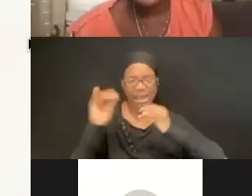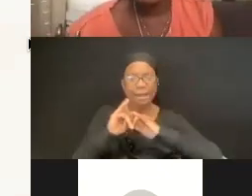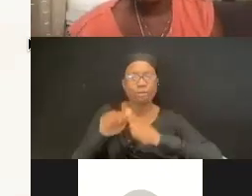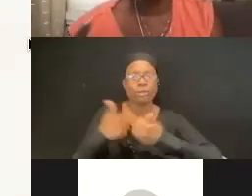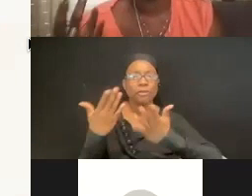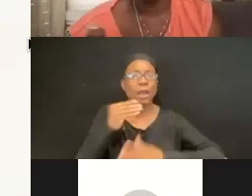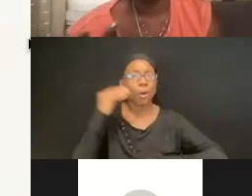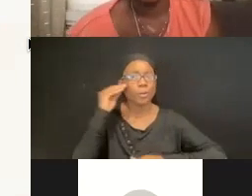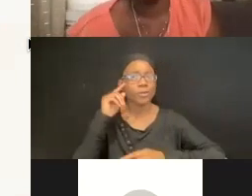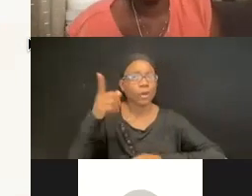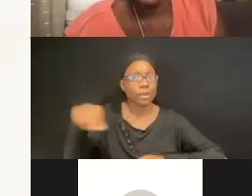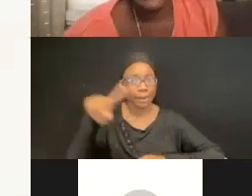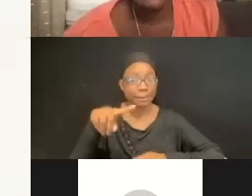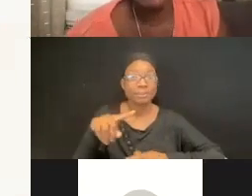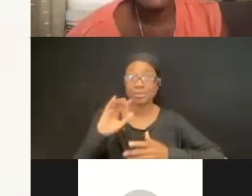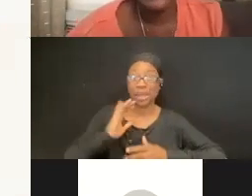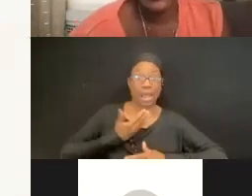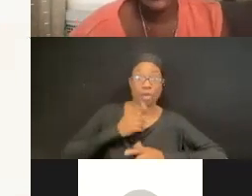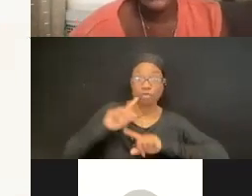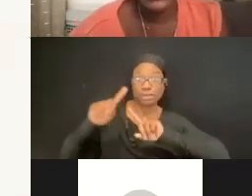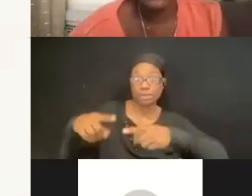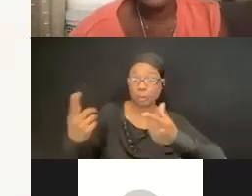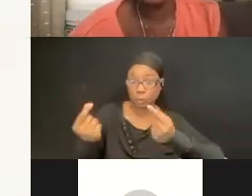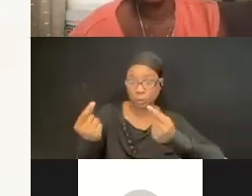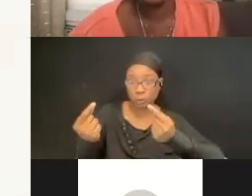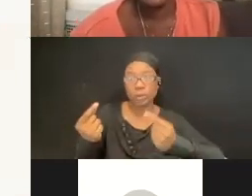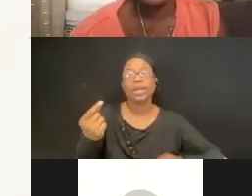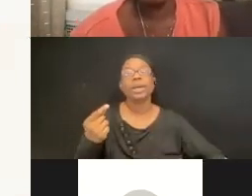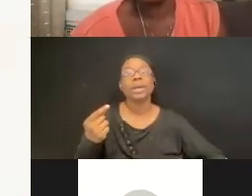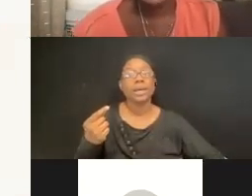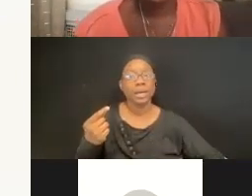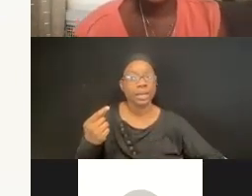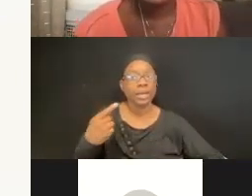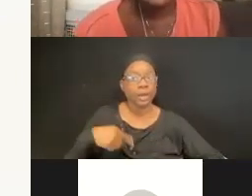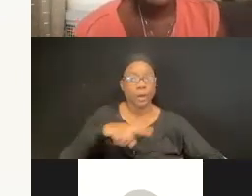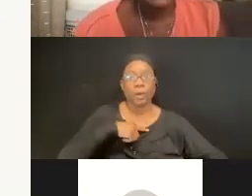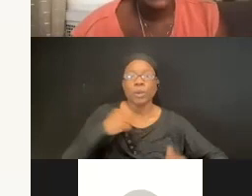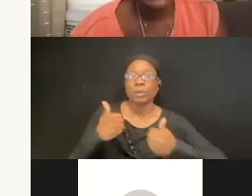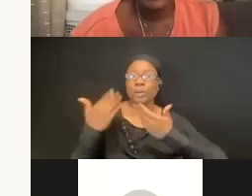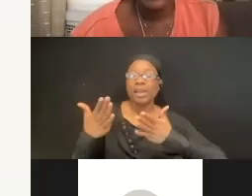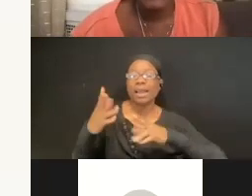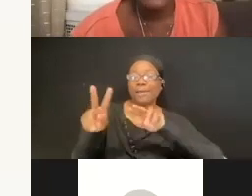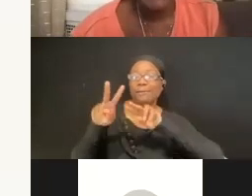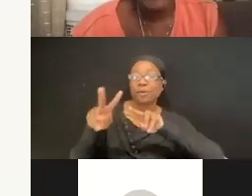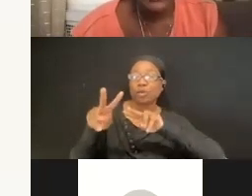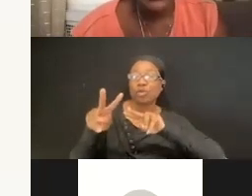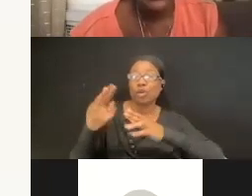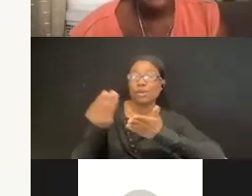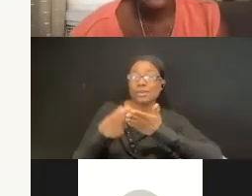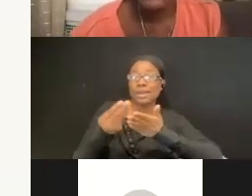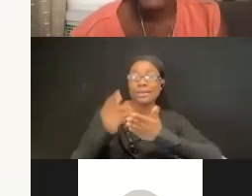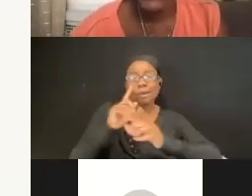is how we responded. One of the things that we did was provide funeral expenses for folks'